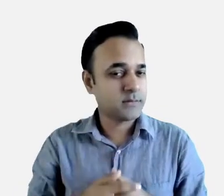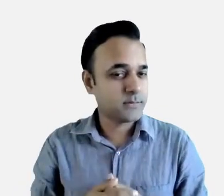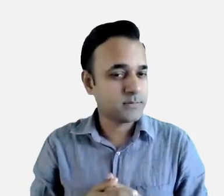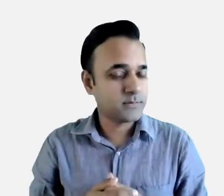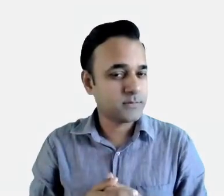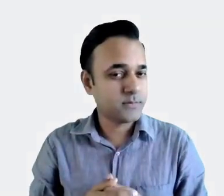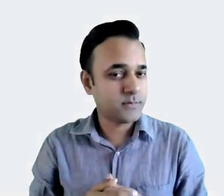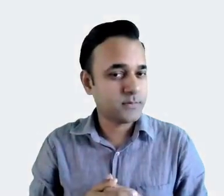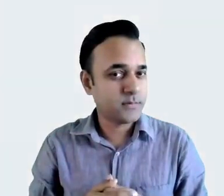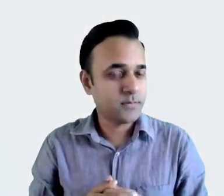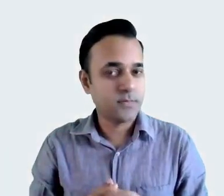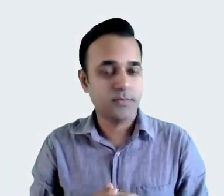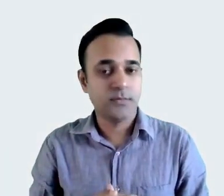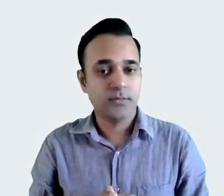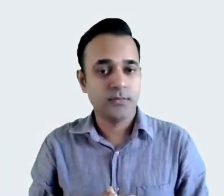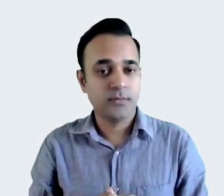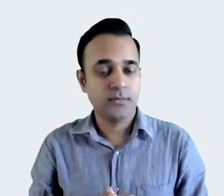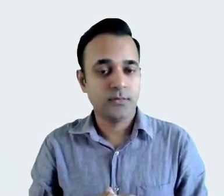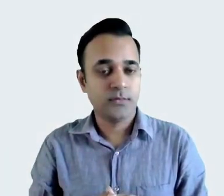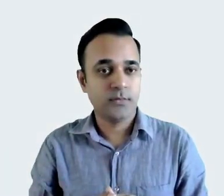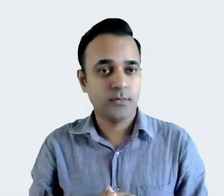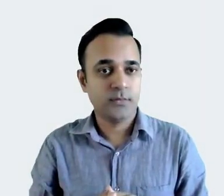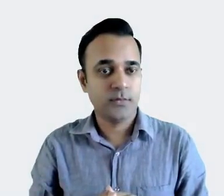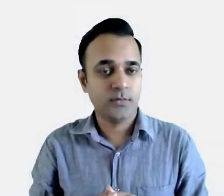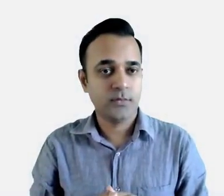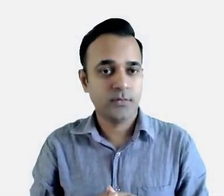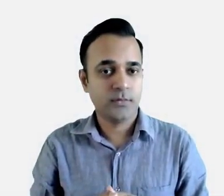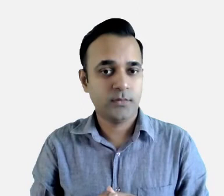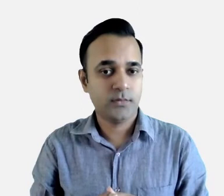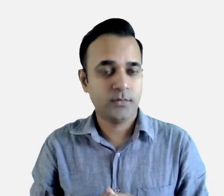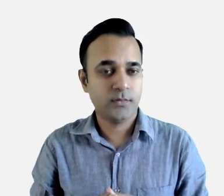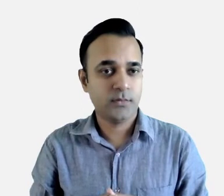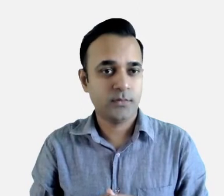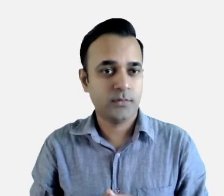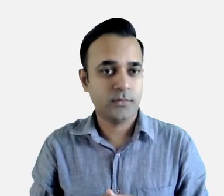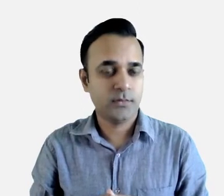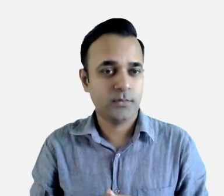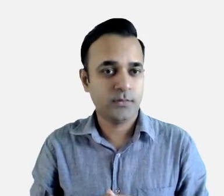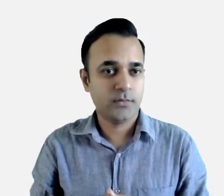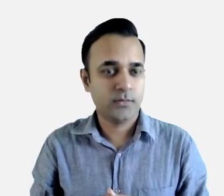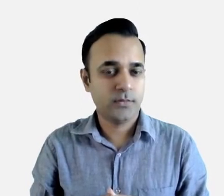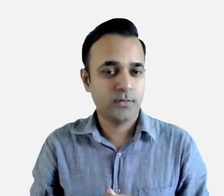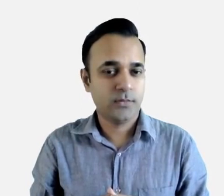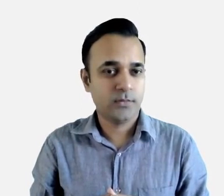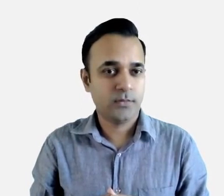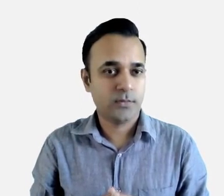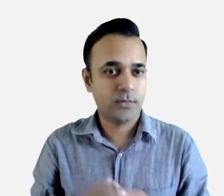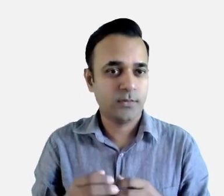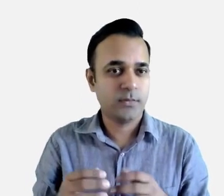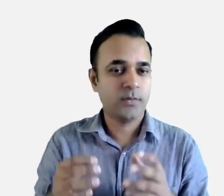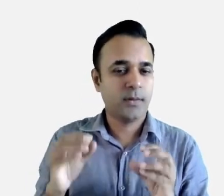Mr. Lopez. Can you maybe turn your mic on?